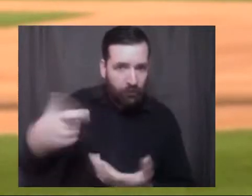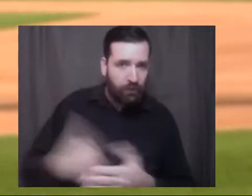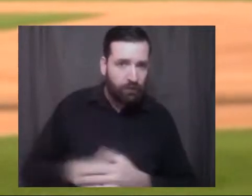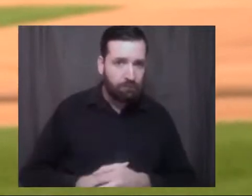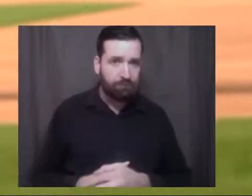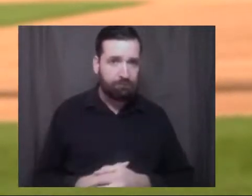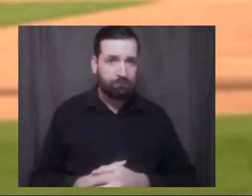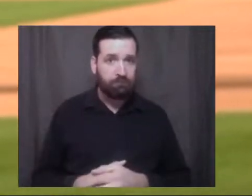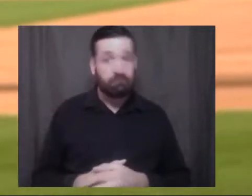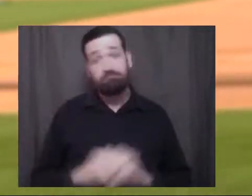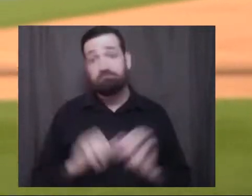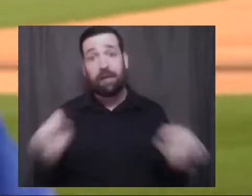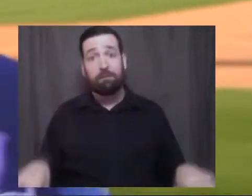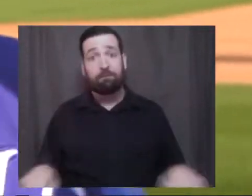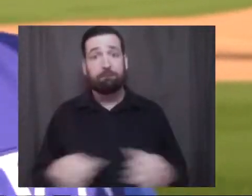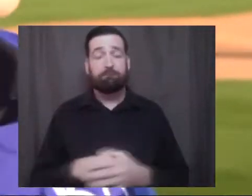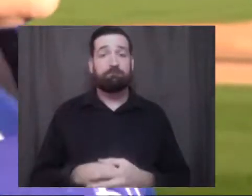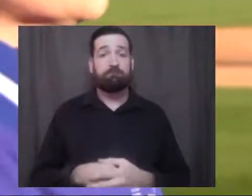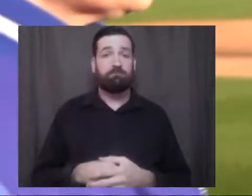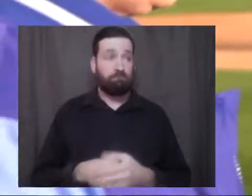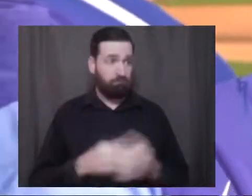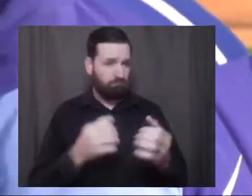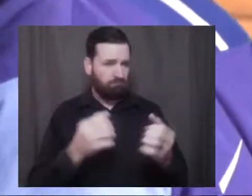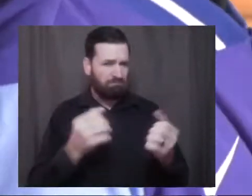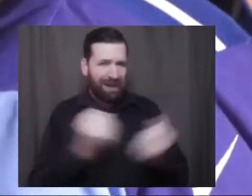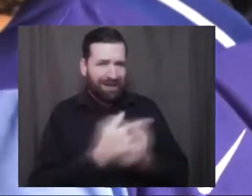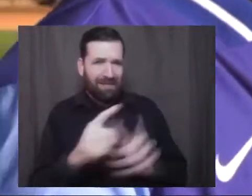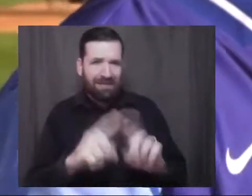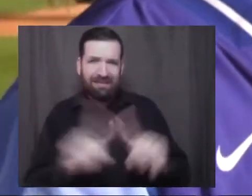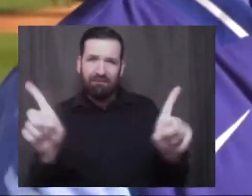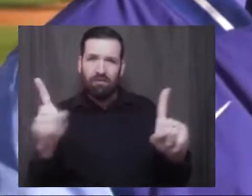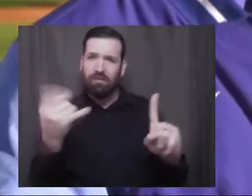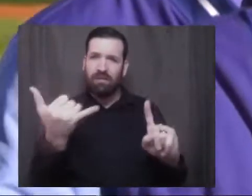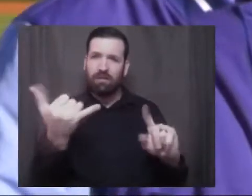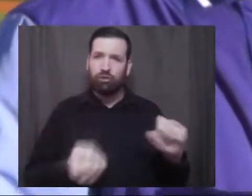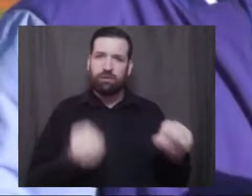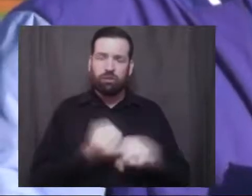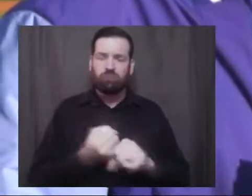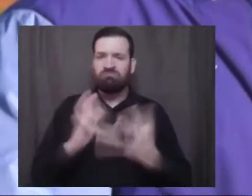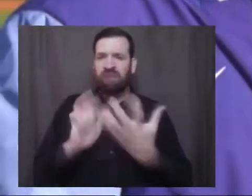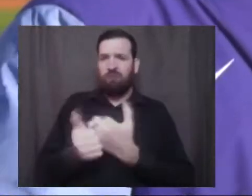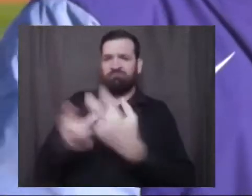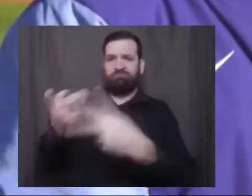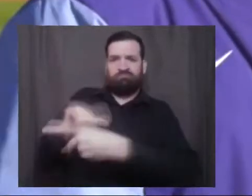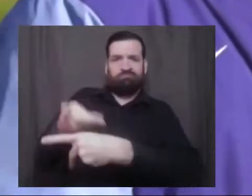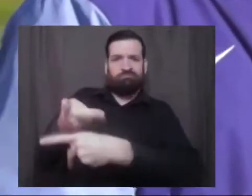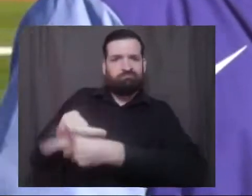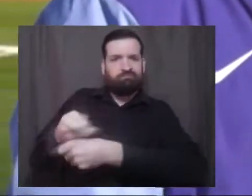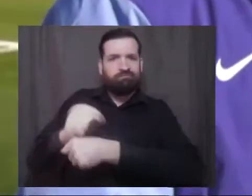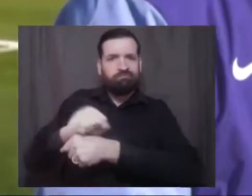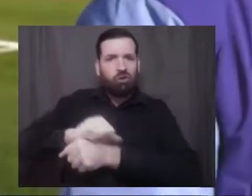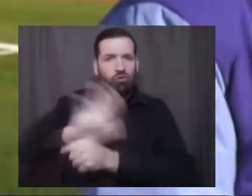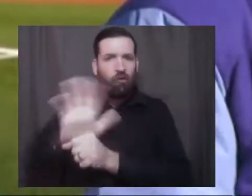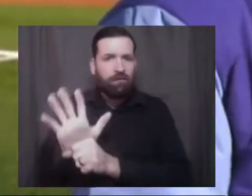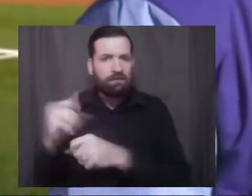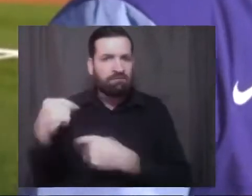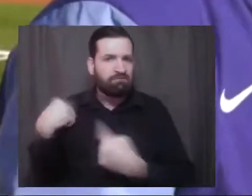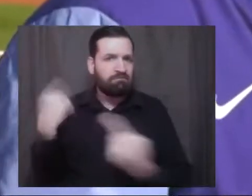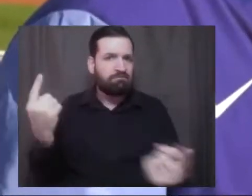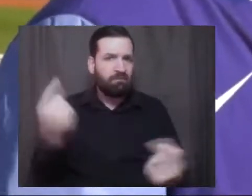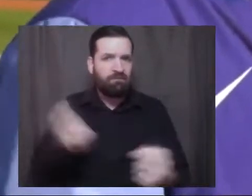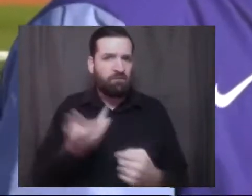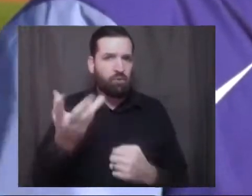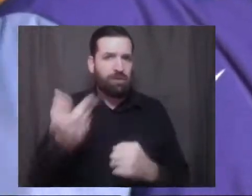that. Anything different this year? How have we been handling COVID? I mean, kind of over the last couple of years, but what's it been like for you guys?